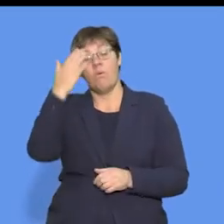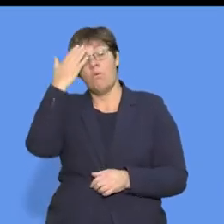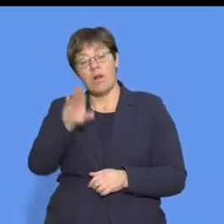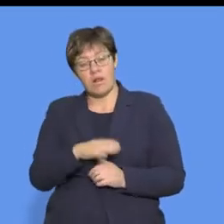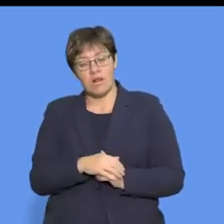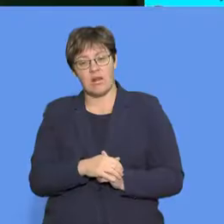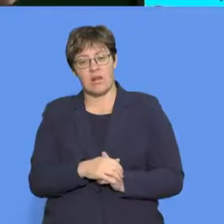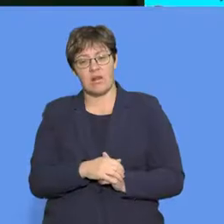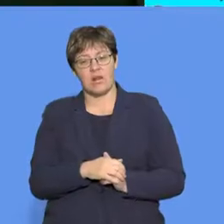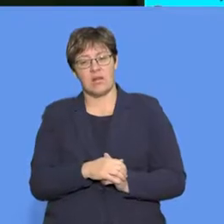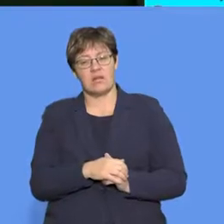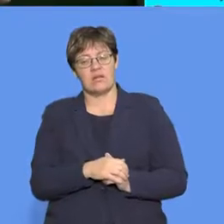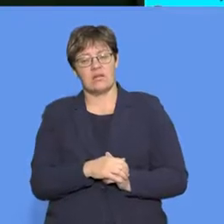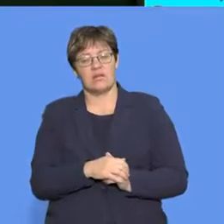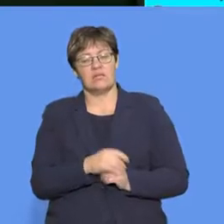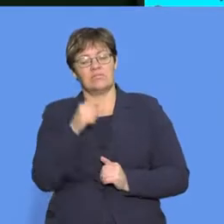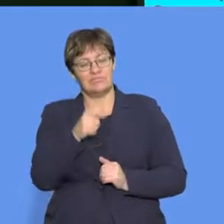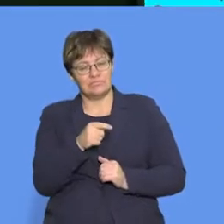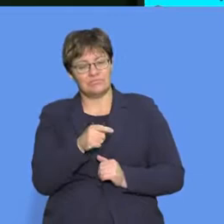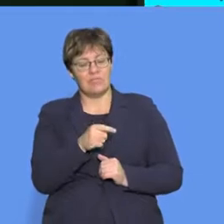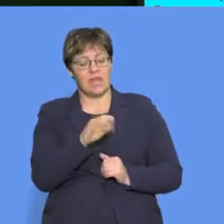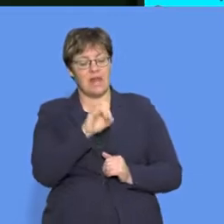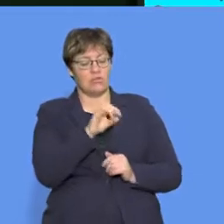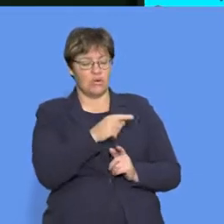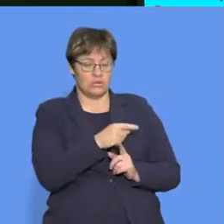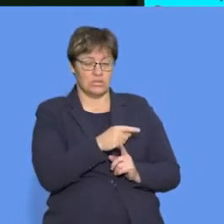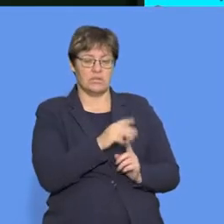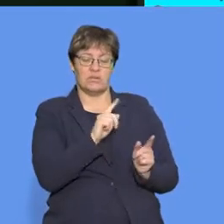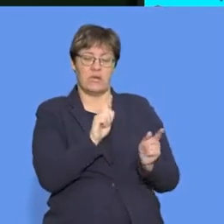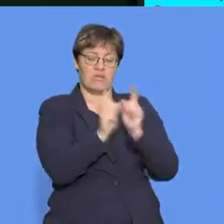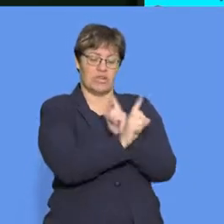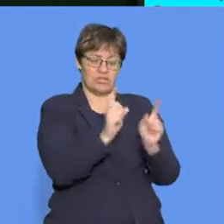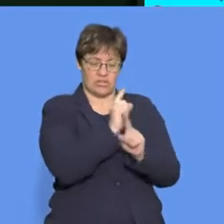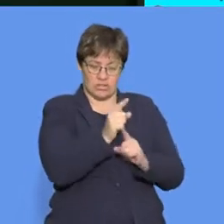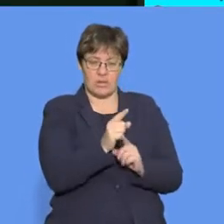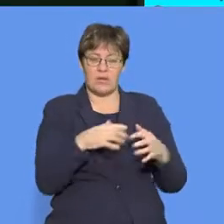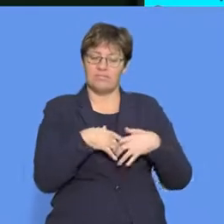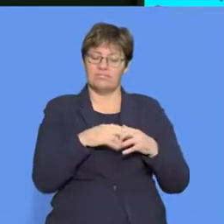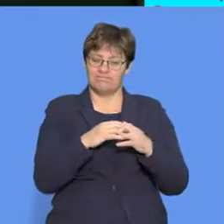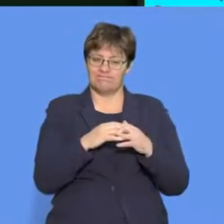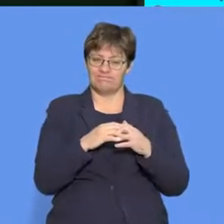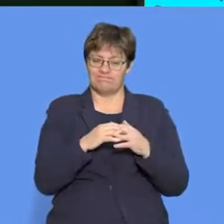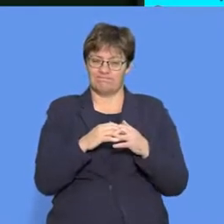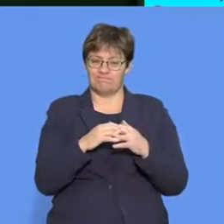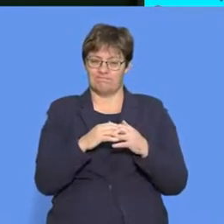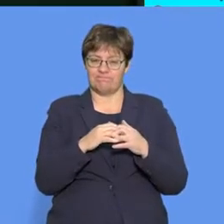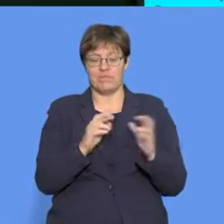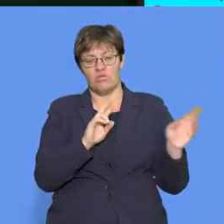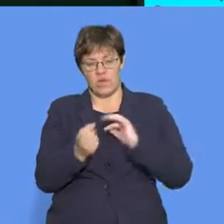we know that it's the polarity of the electrodes that actually makes